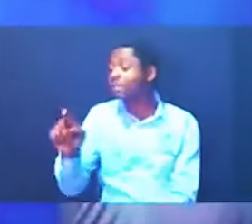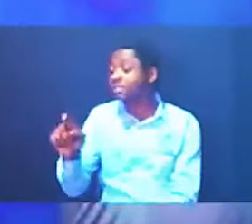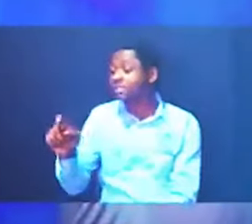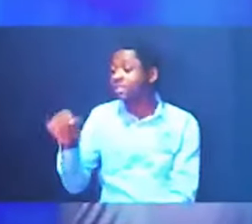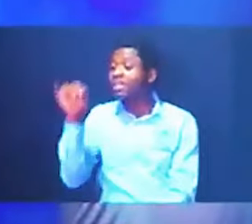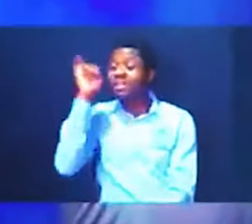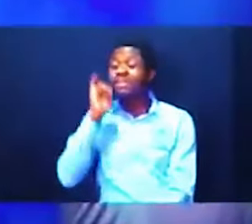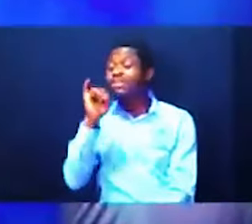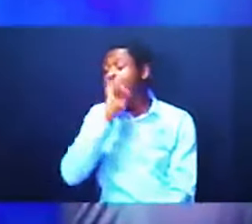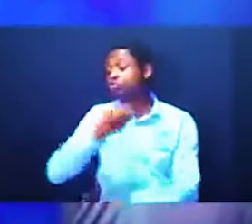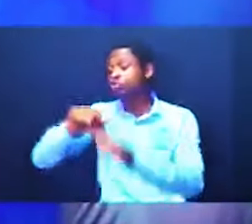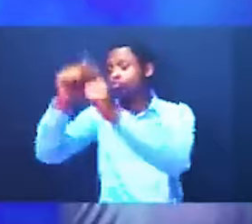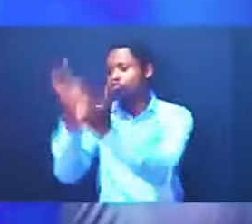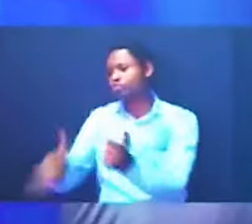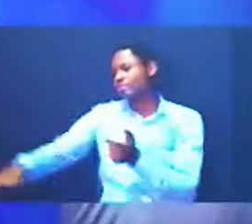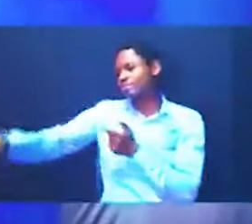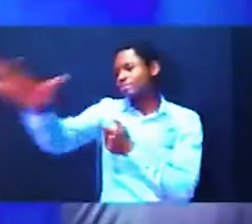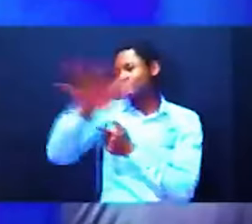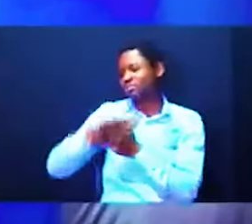Leviticus